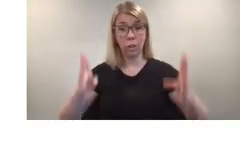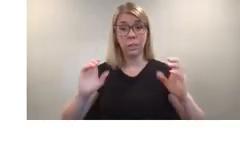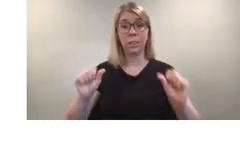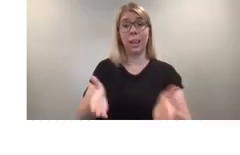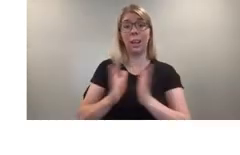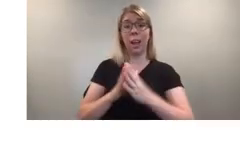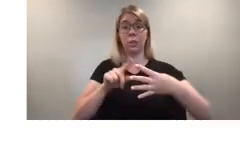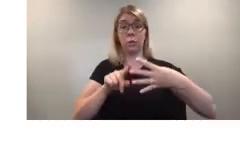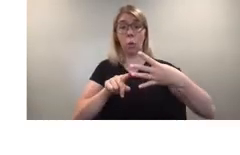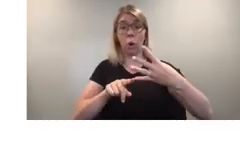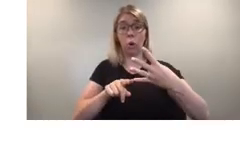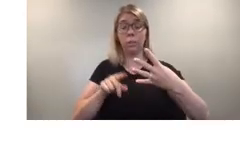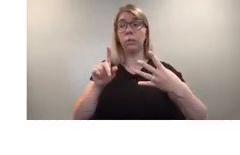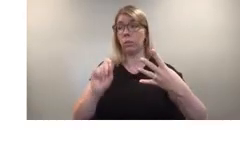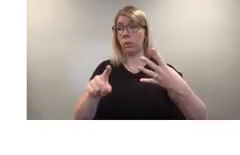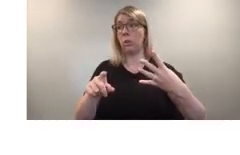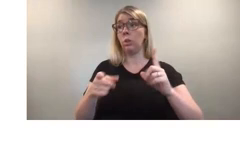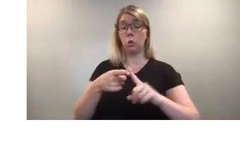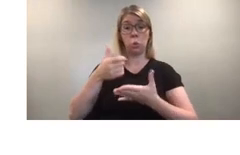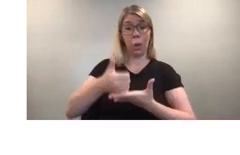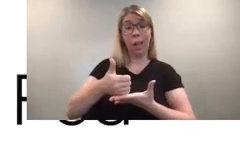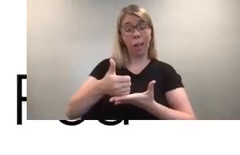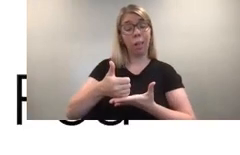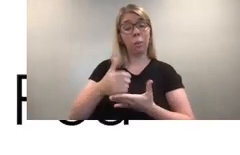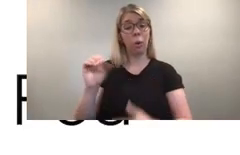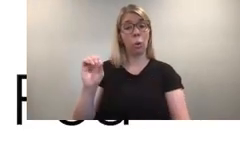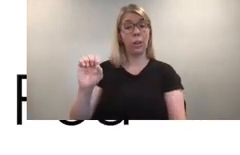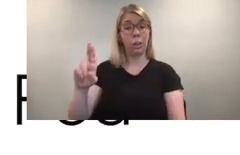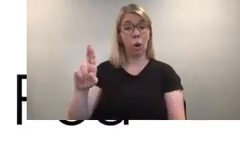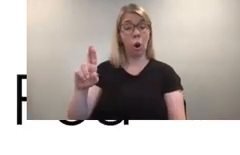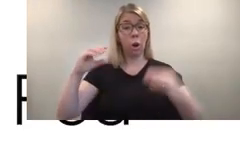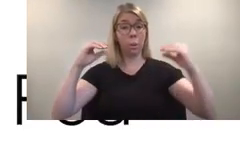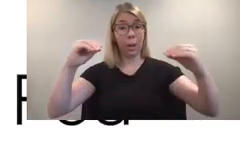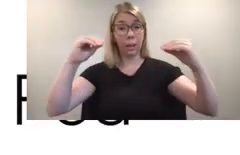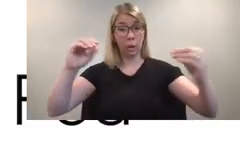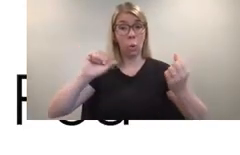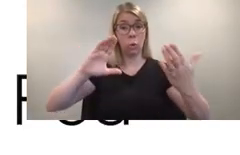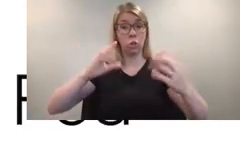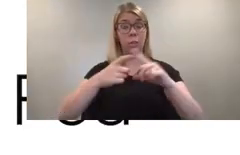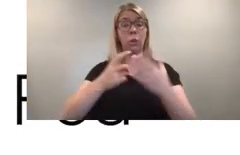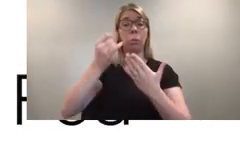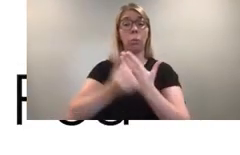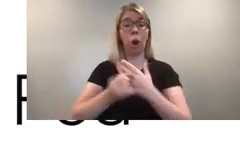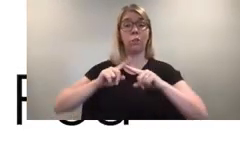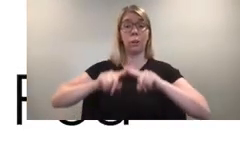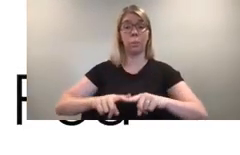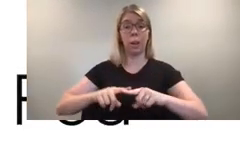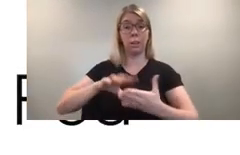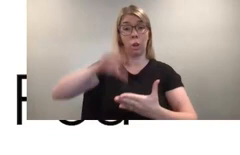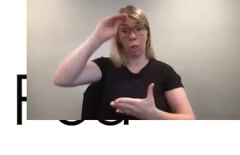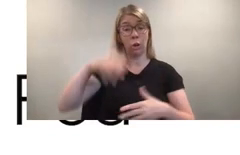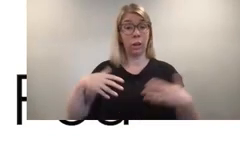to better distinguish OER-enabled pedagogy from, say, project-based learning. And so those four